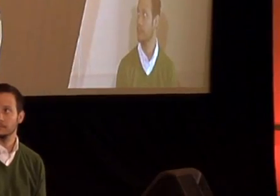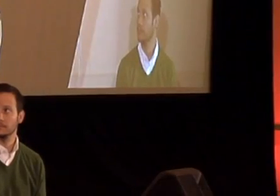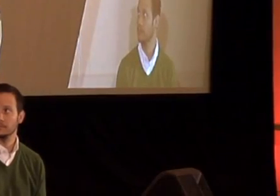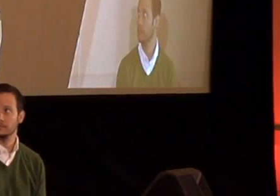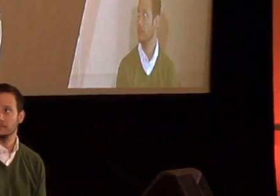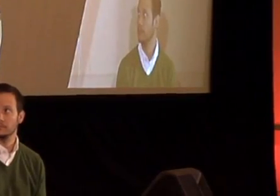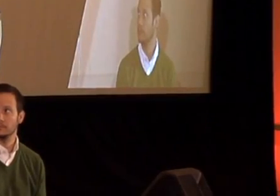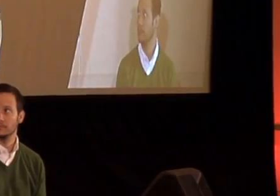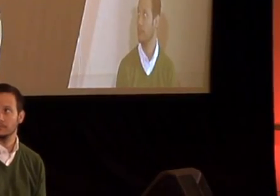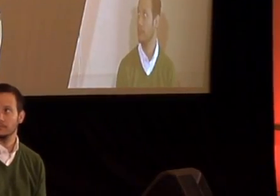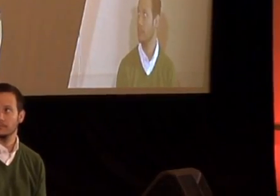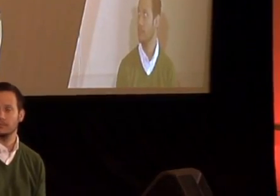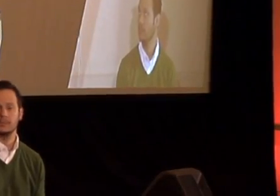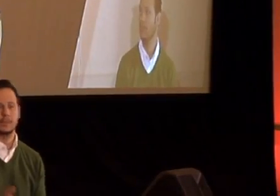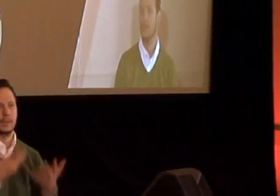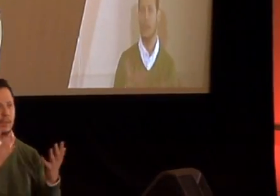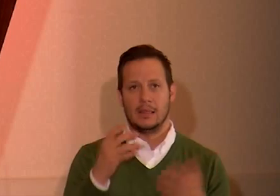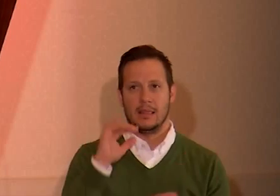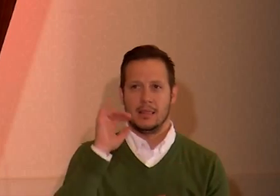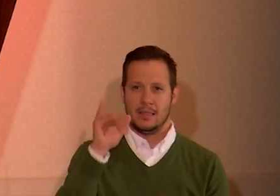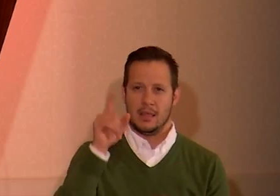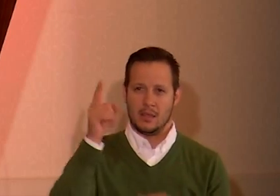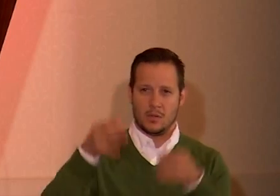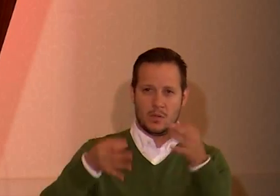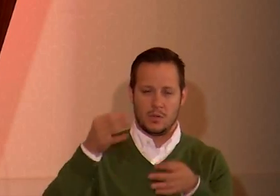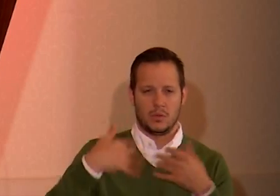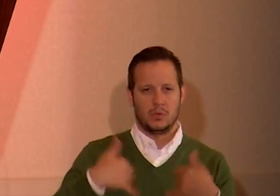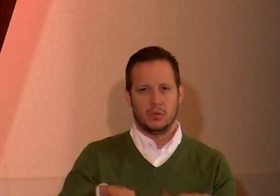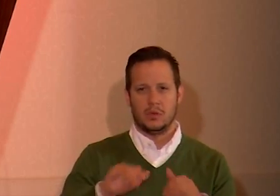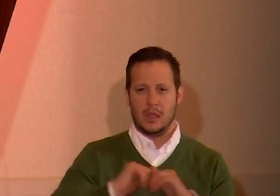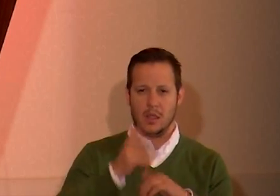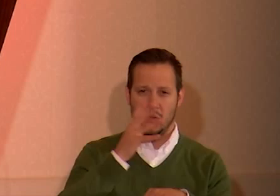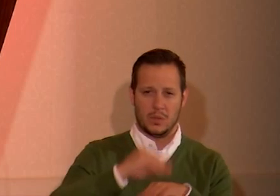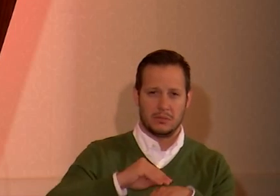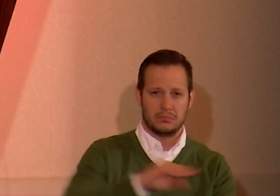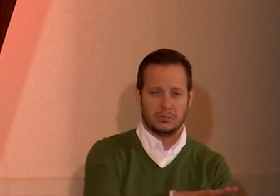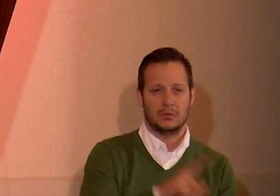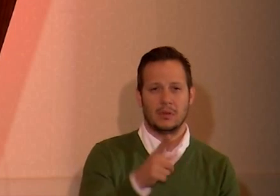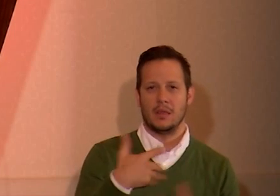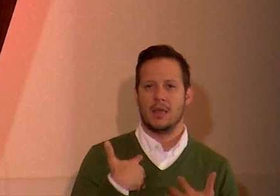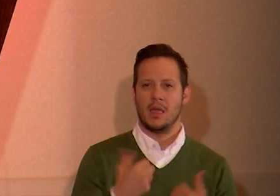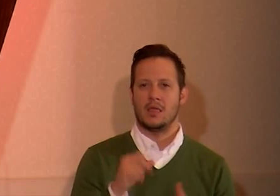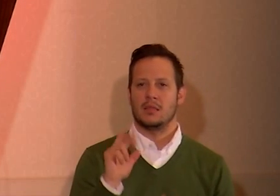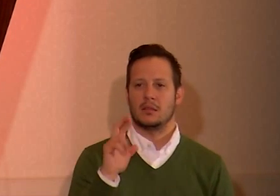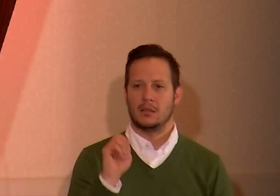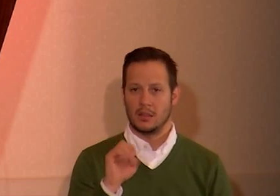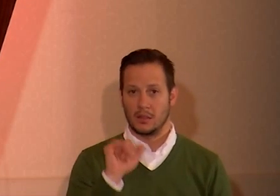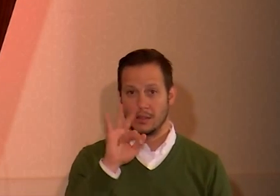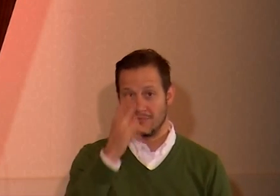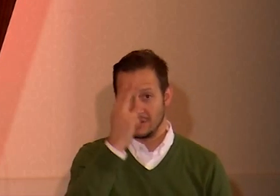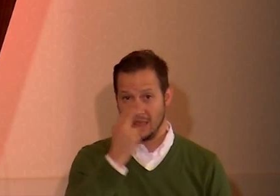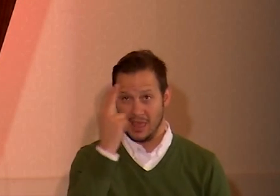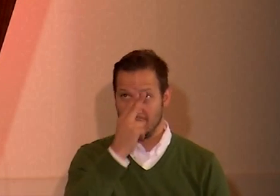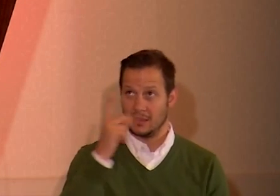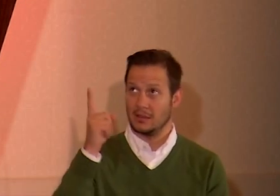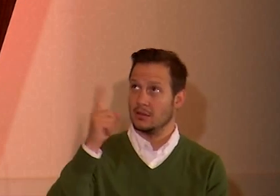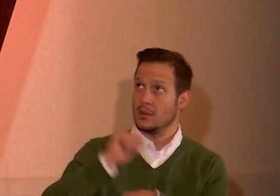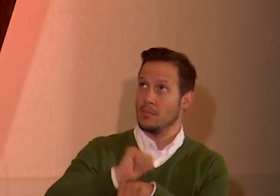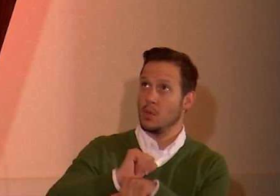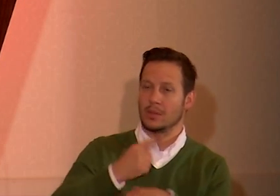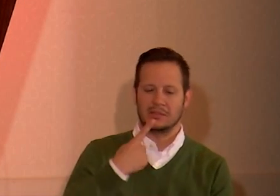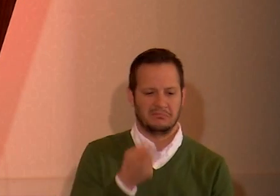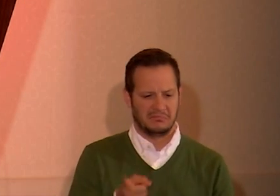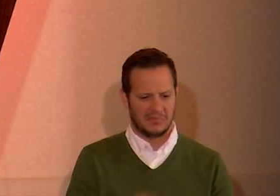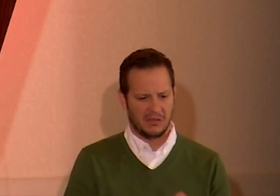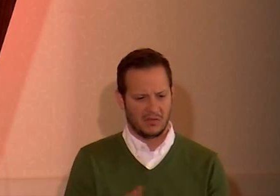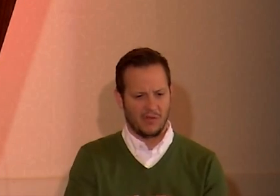when you look at the ramifications of this, just in the healthcare field, of course, it's staggering alone. If a Catholic employer can say no coverage of